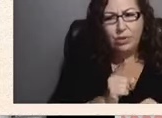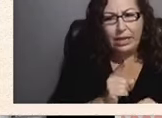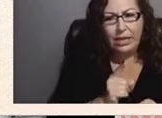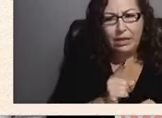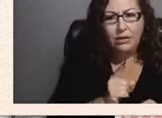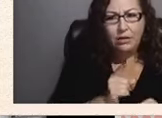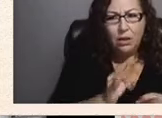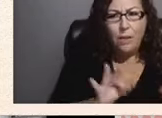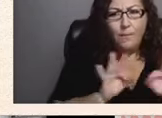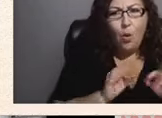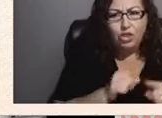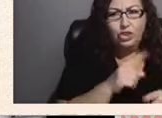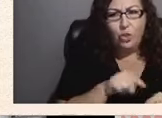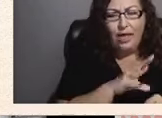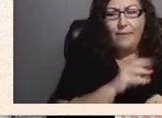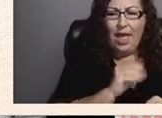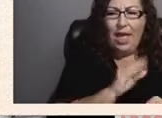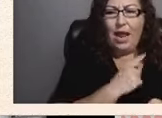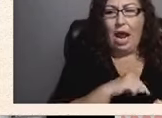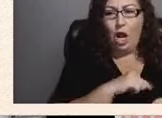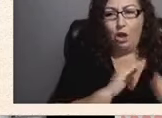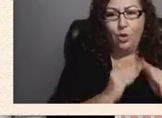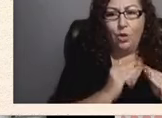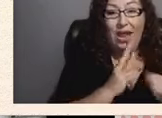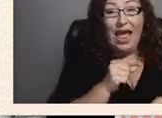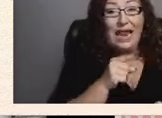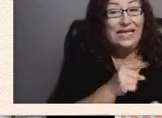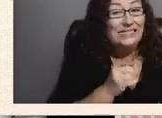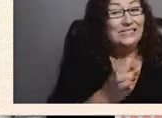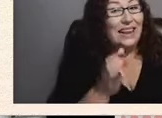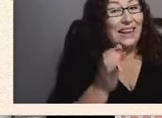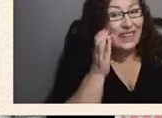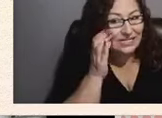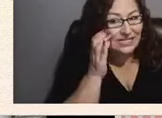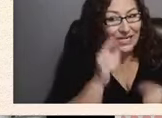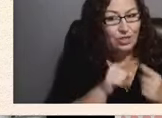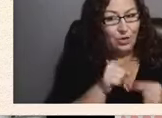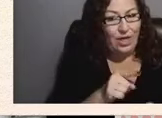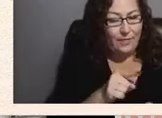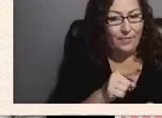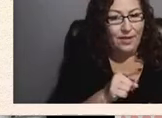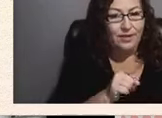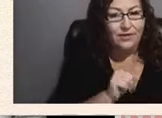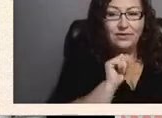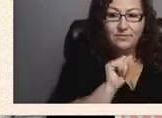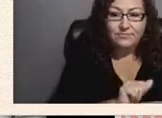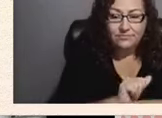and to our community. And he's listening to them. He's hearing them because these